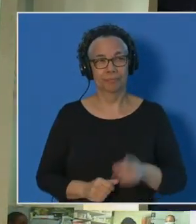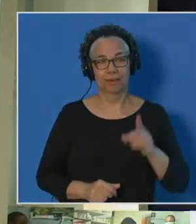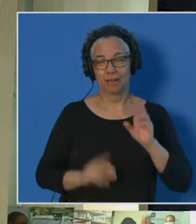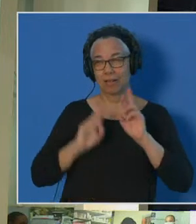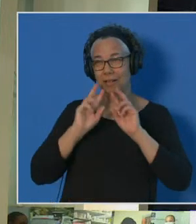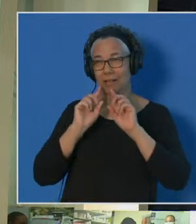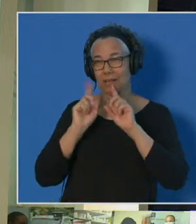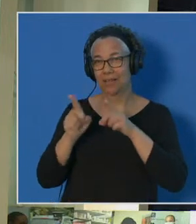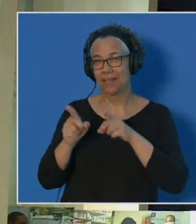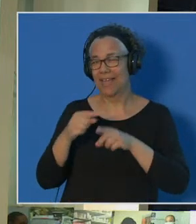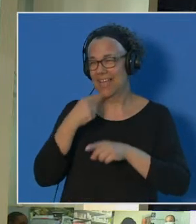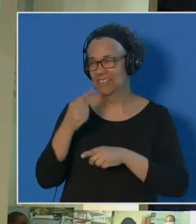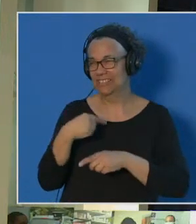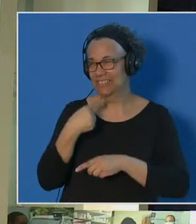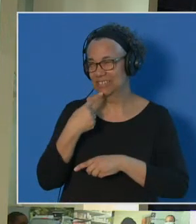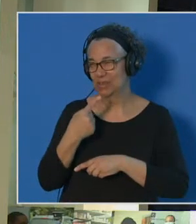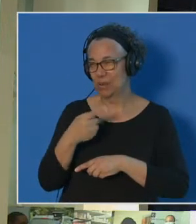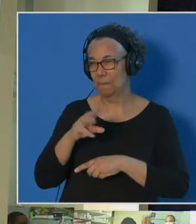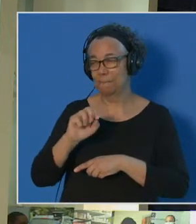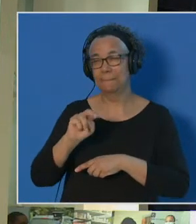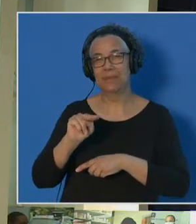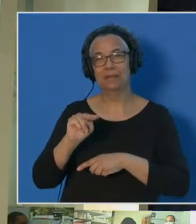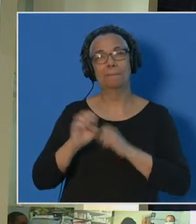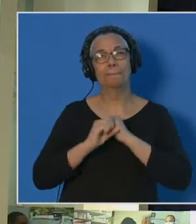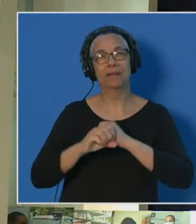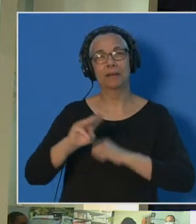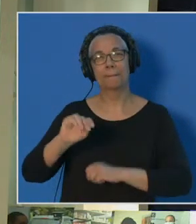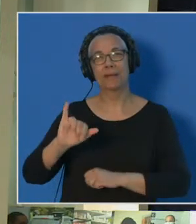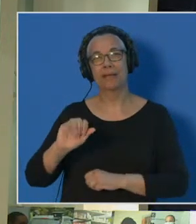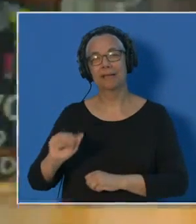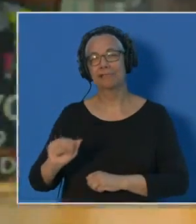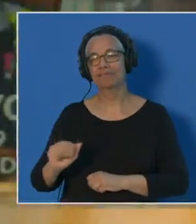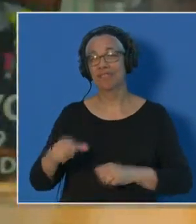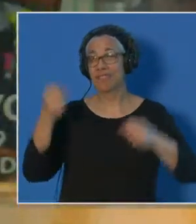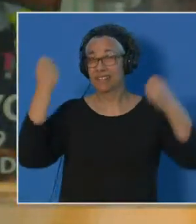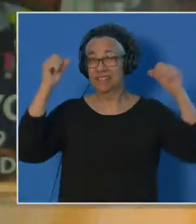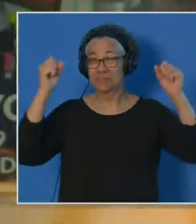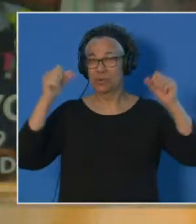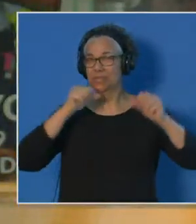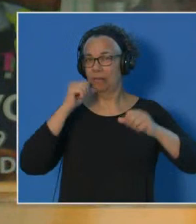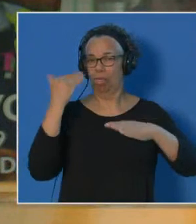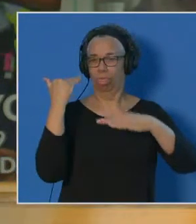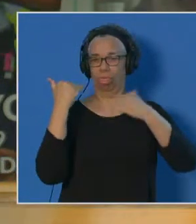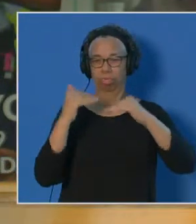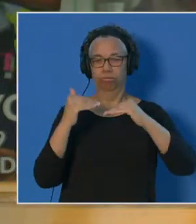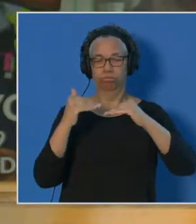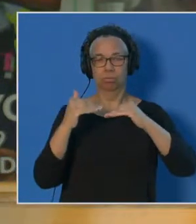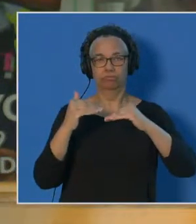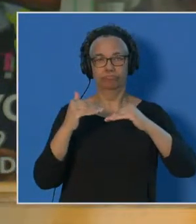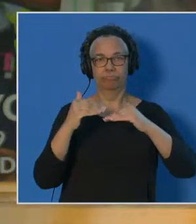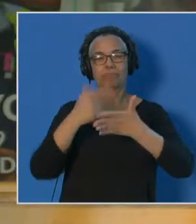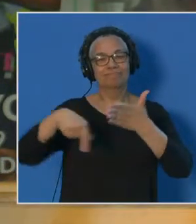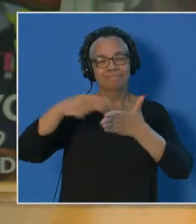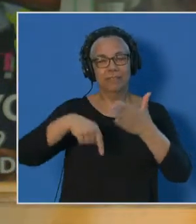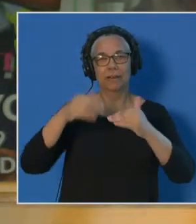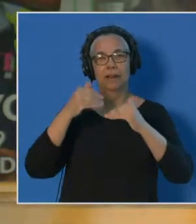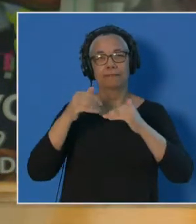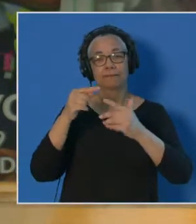say Media Myra? The sports are not prohibited in phase 3, but what is prohibited is